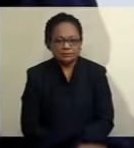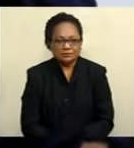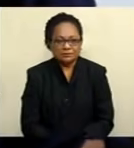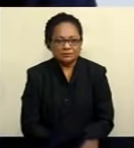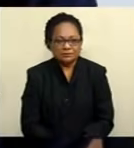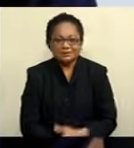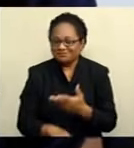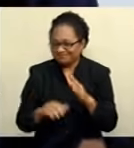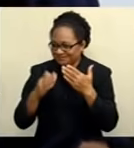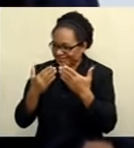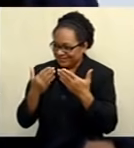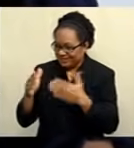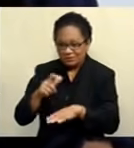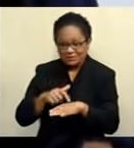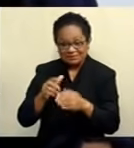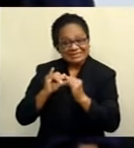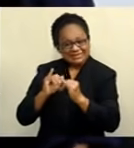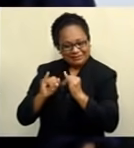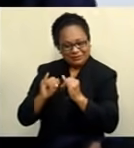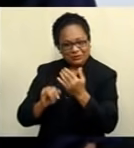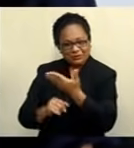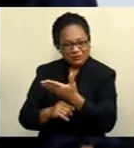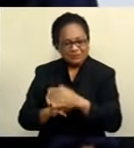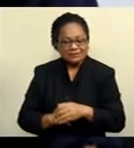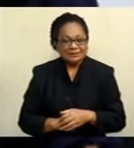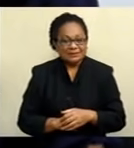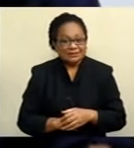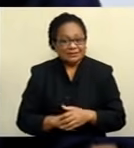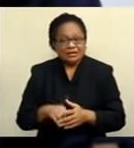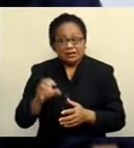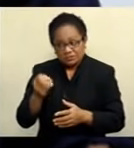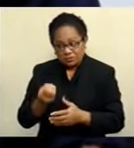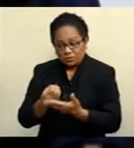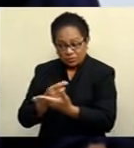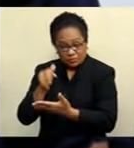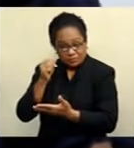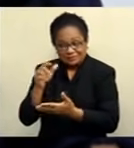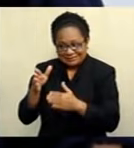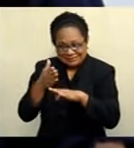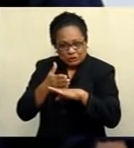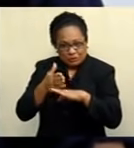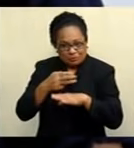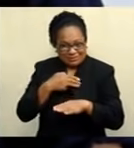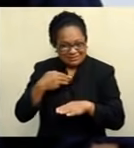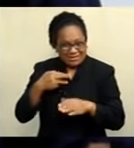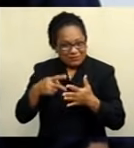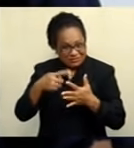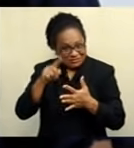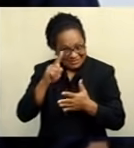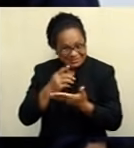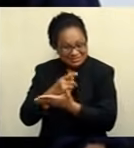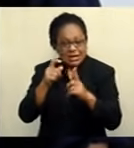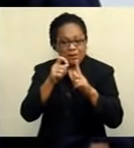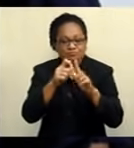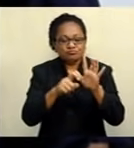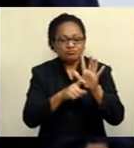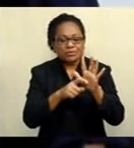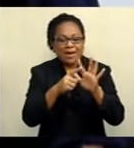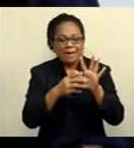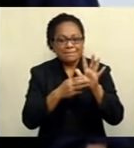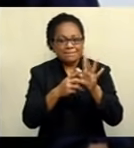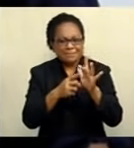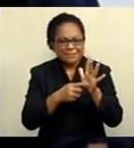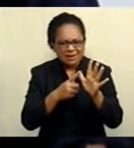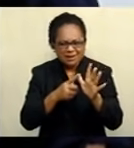For your time and for this interview. First of all, as we all know, you have taken over the Education Ministry. So what are some of the areas you